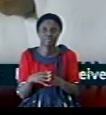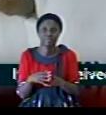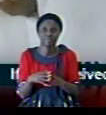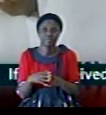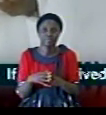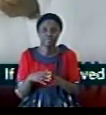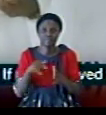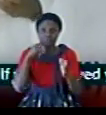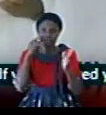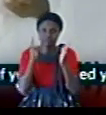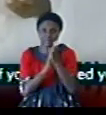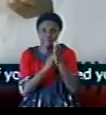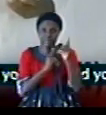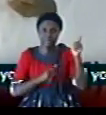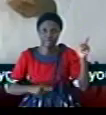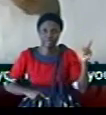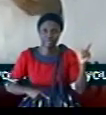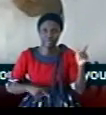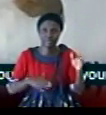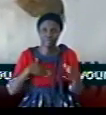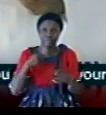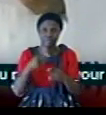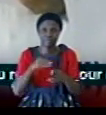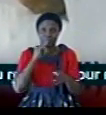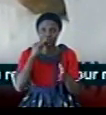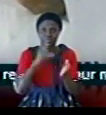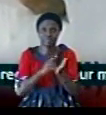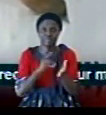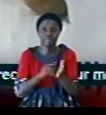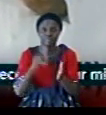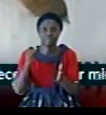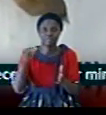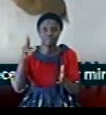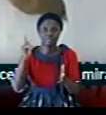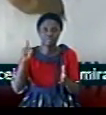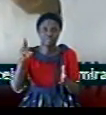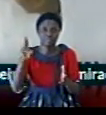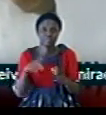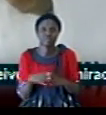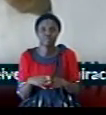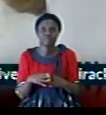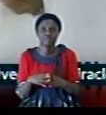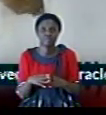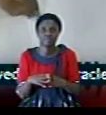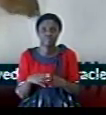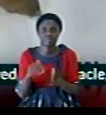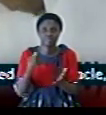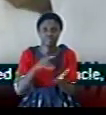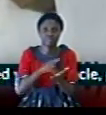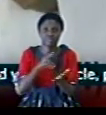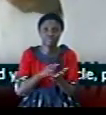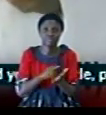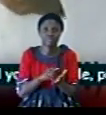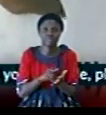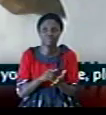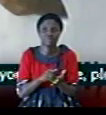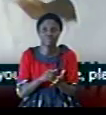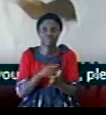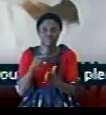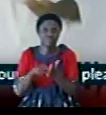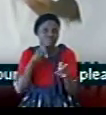Praise the Lord. My name is Dr. Audu Awajima, and I'm a medical doctor. With me is a